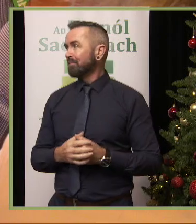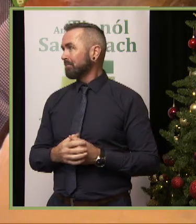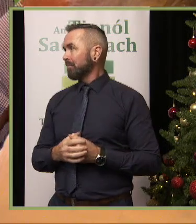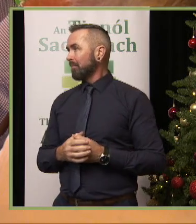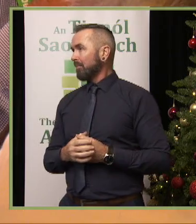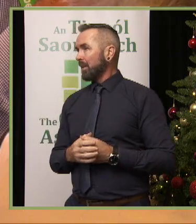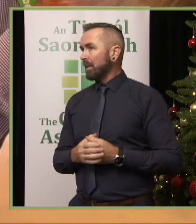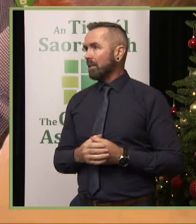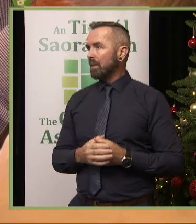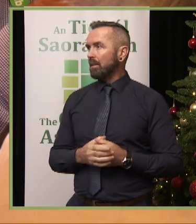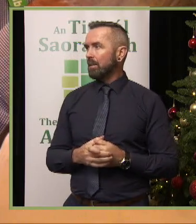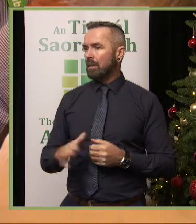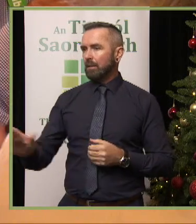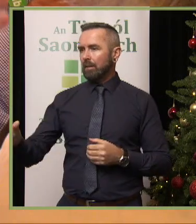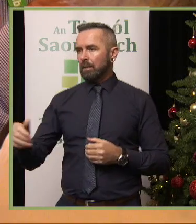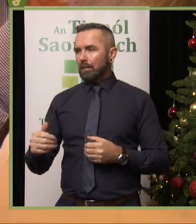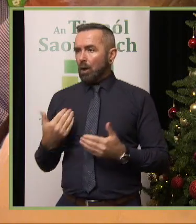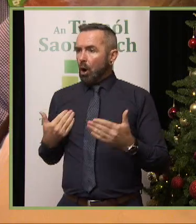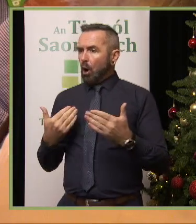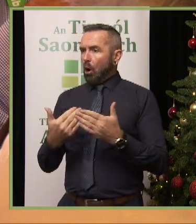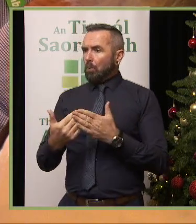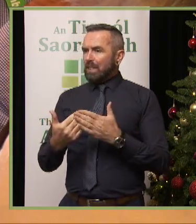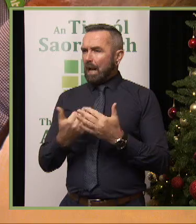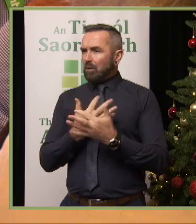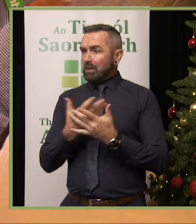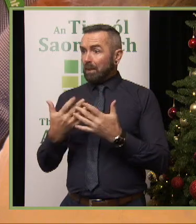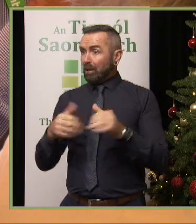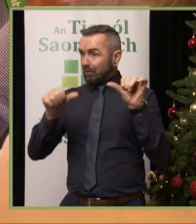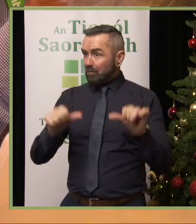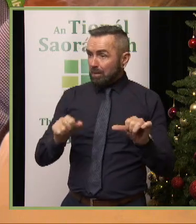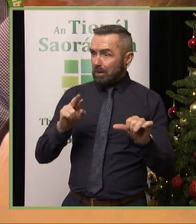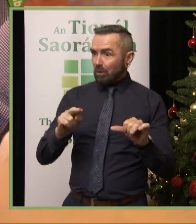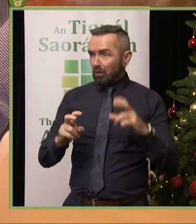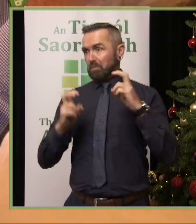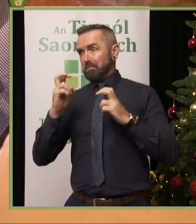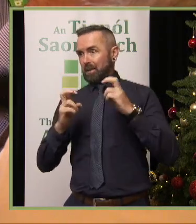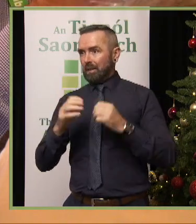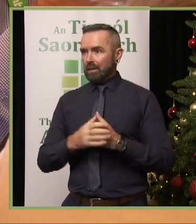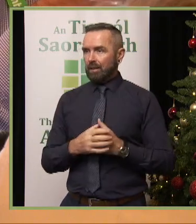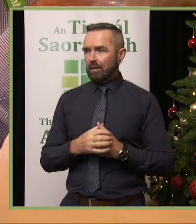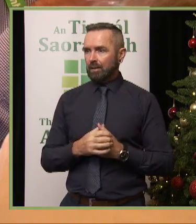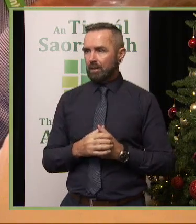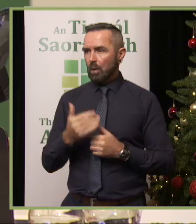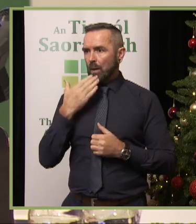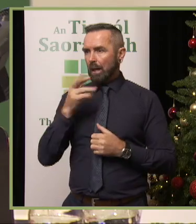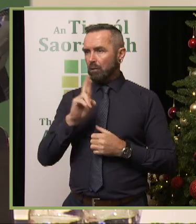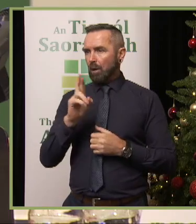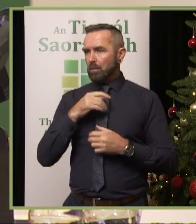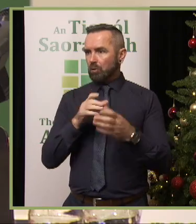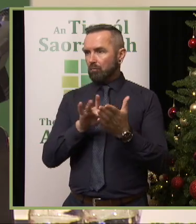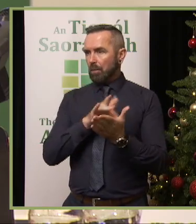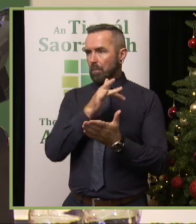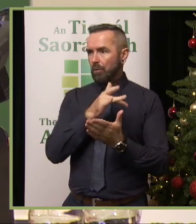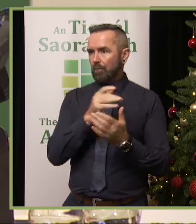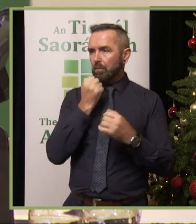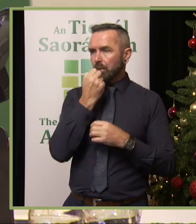biodiversity and be paid for biodiversity, and incentivize for biodiversity enhancement and associated ecosystem Okay, services. thank you, Robert. To remove "be encouraged to" from